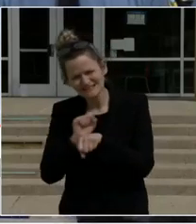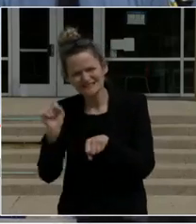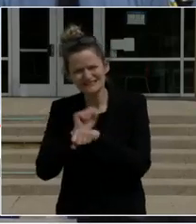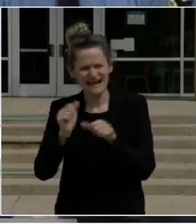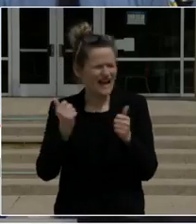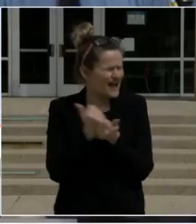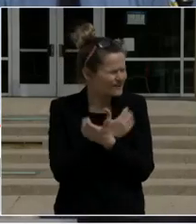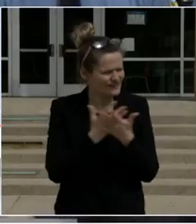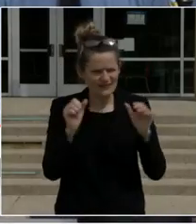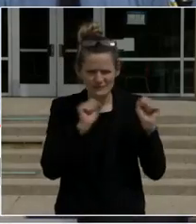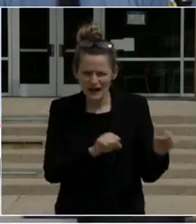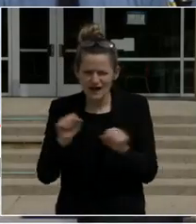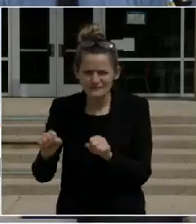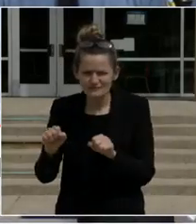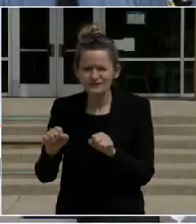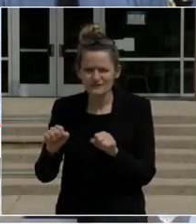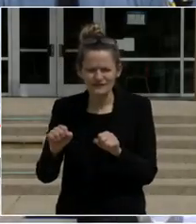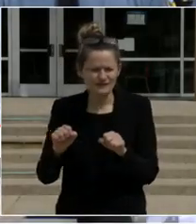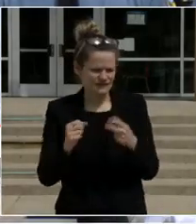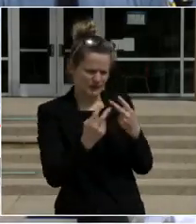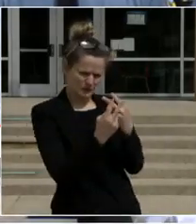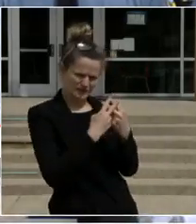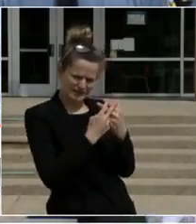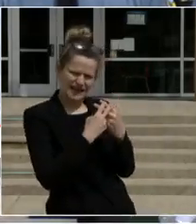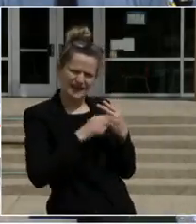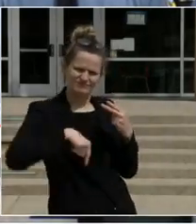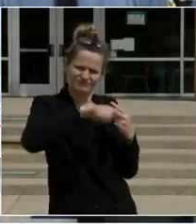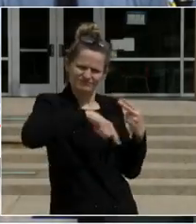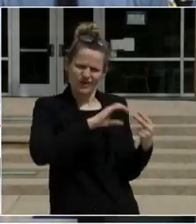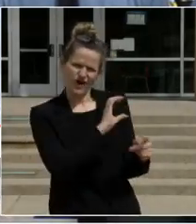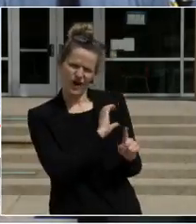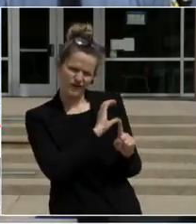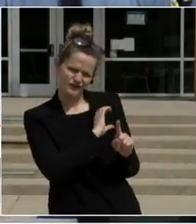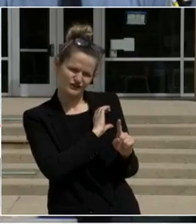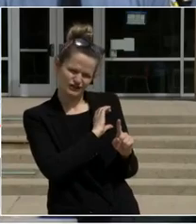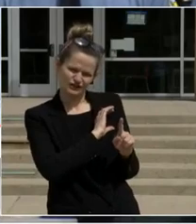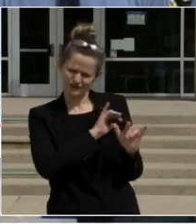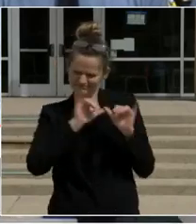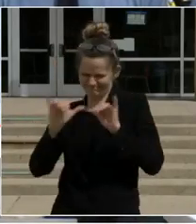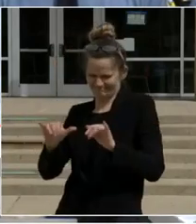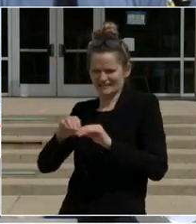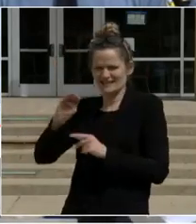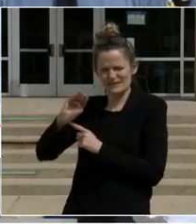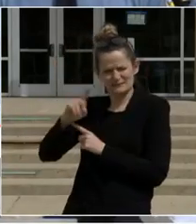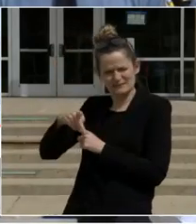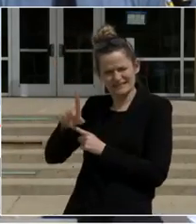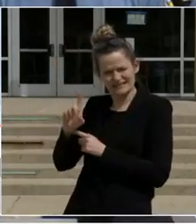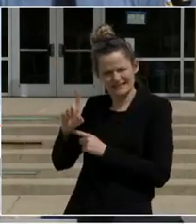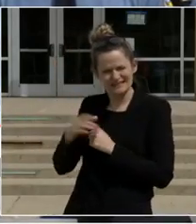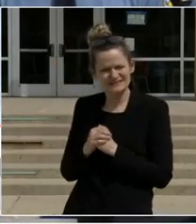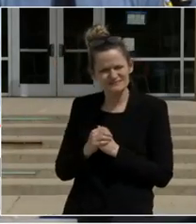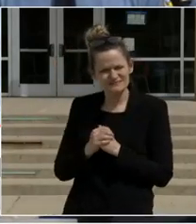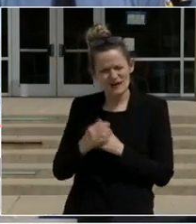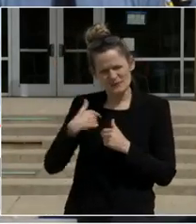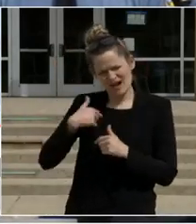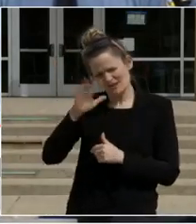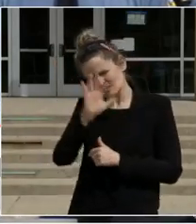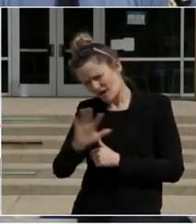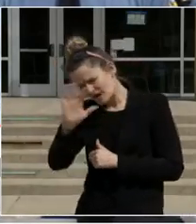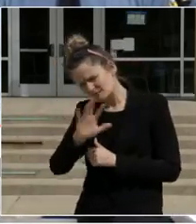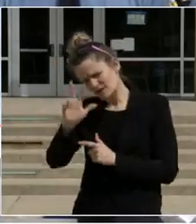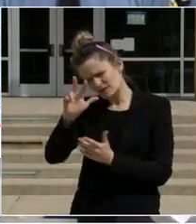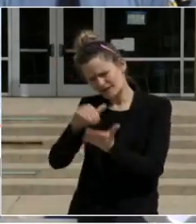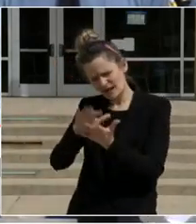the officers that we have. Currently, the department has about 3,500 sworn